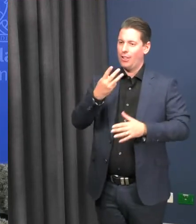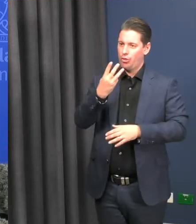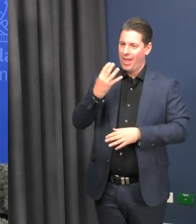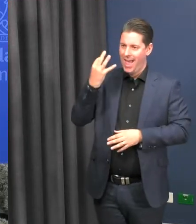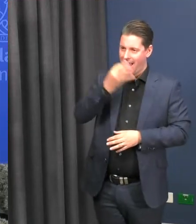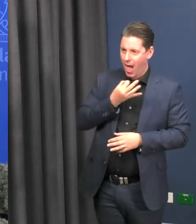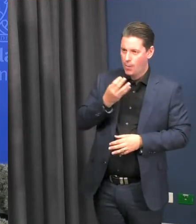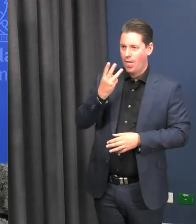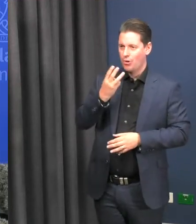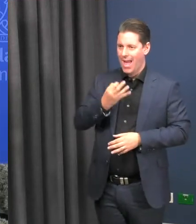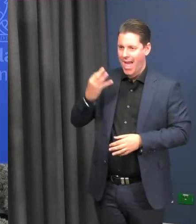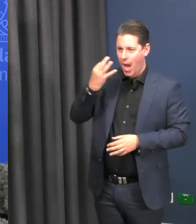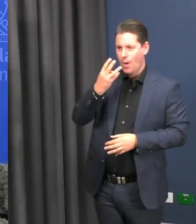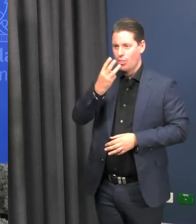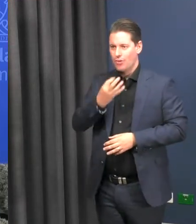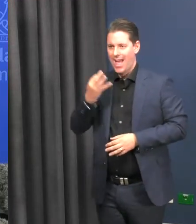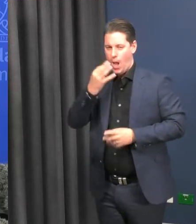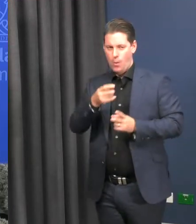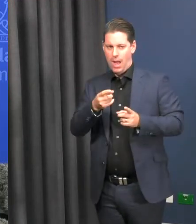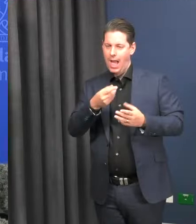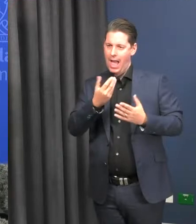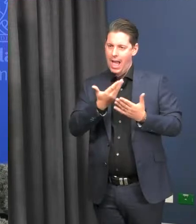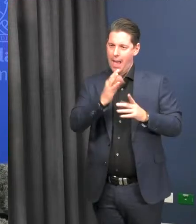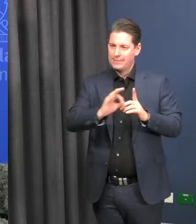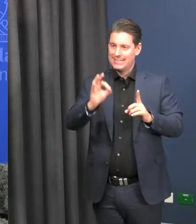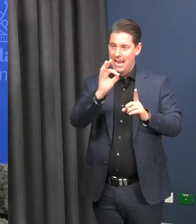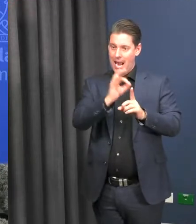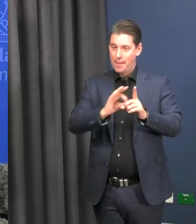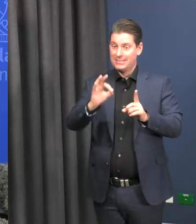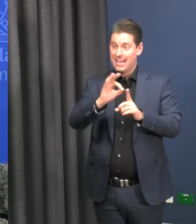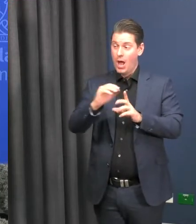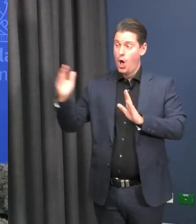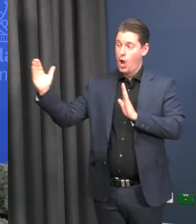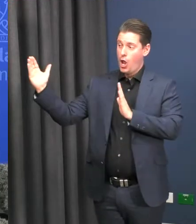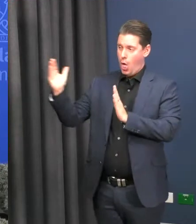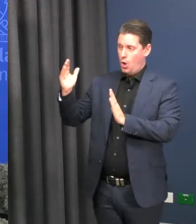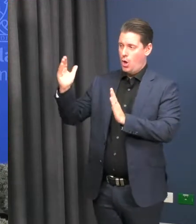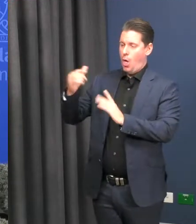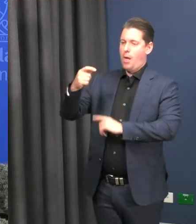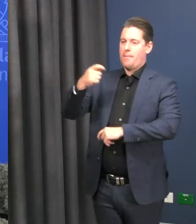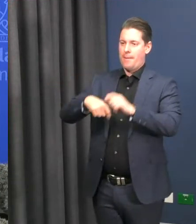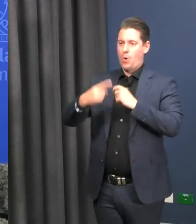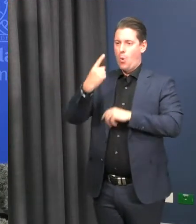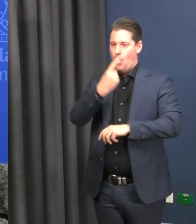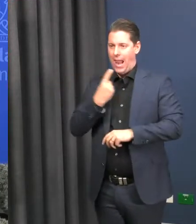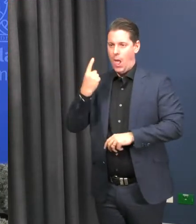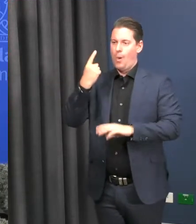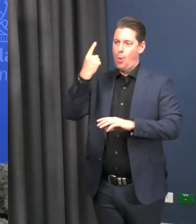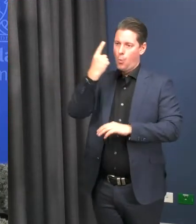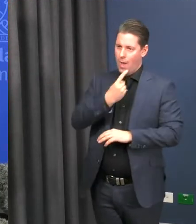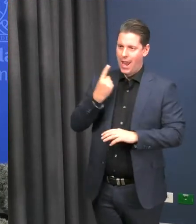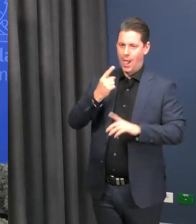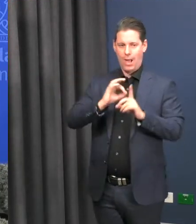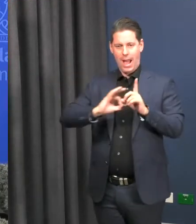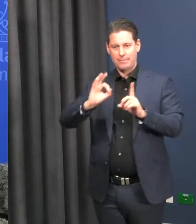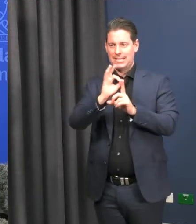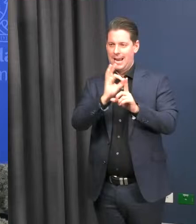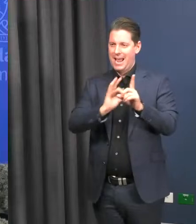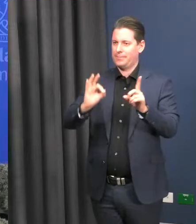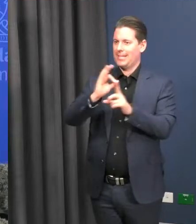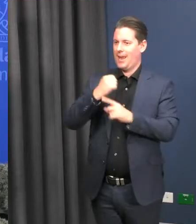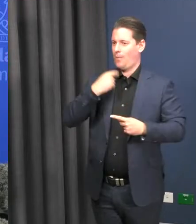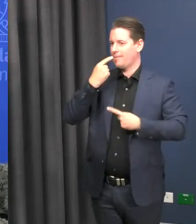the system approaches the coast, it is likely that will move into hourly updates to give people the latest information as quickly as possible. Is the